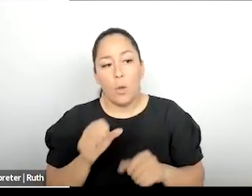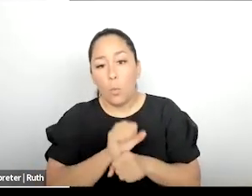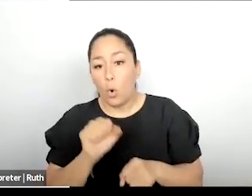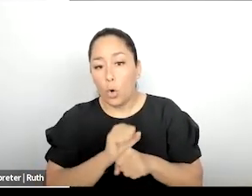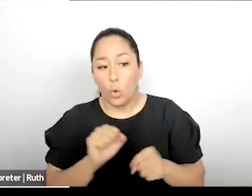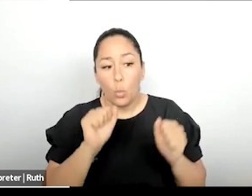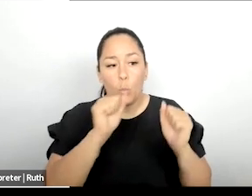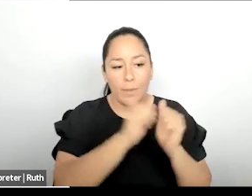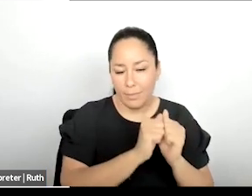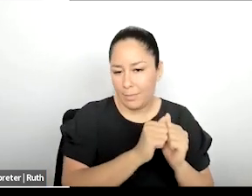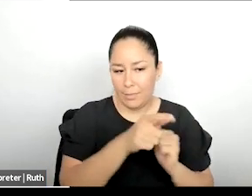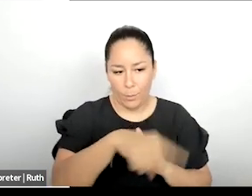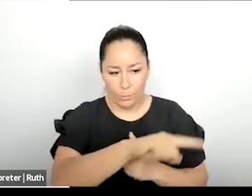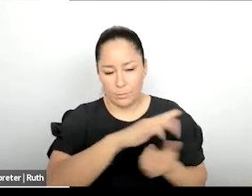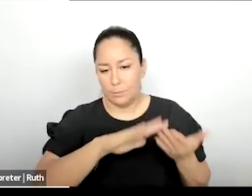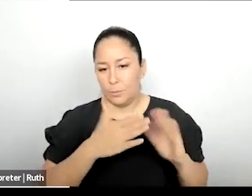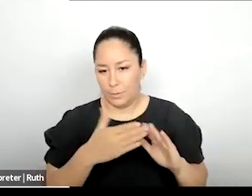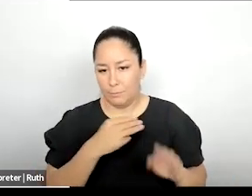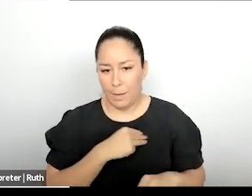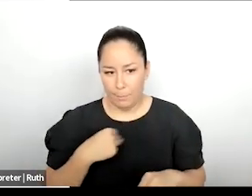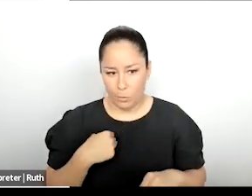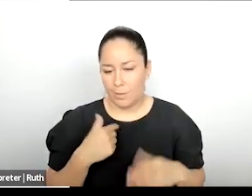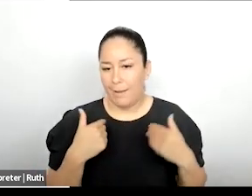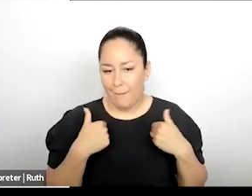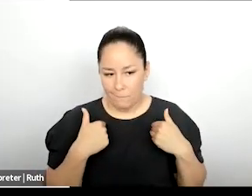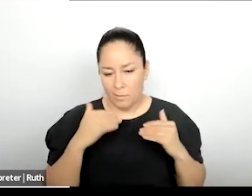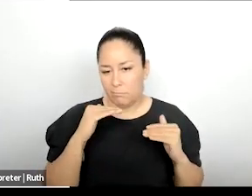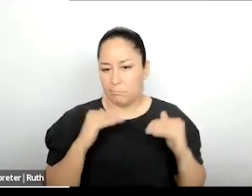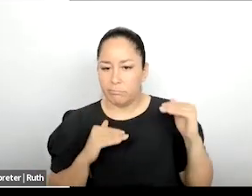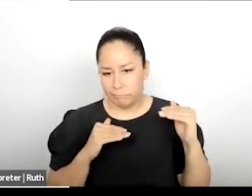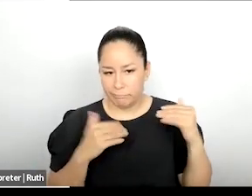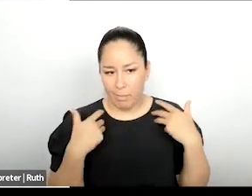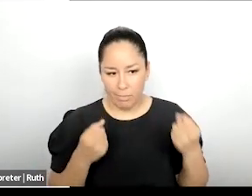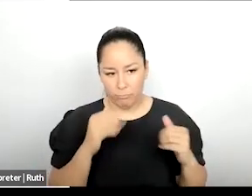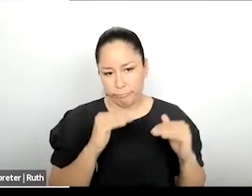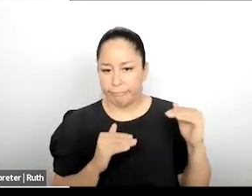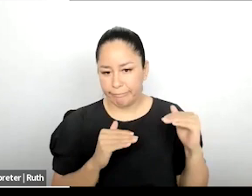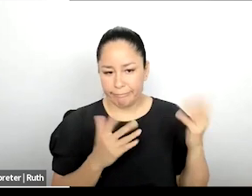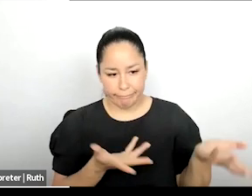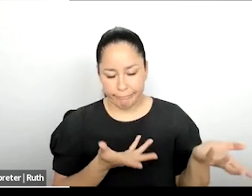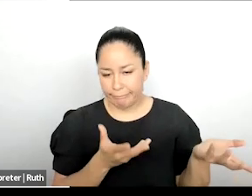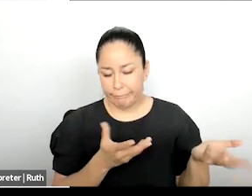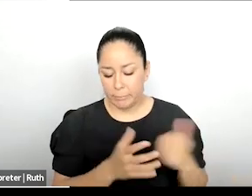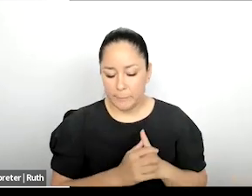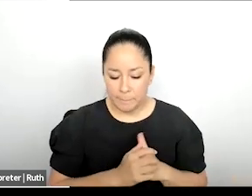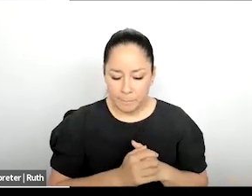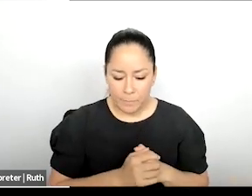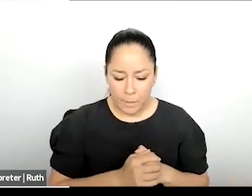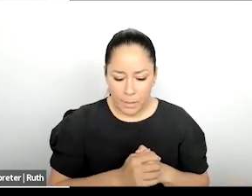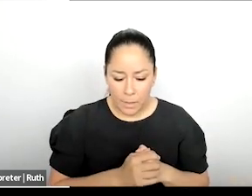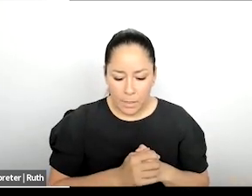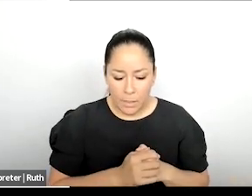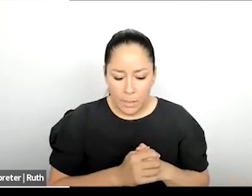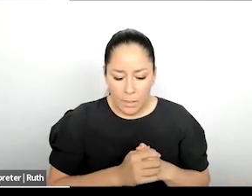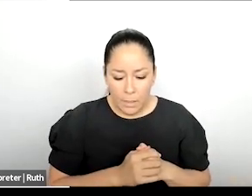who are experiencing the health inequity. I'll talk more about this in just a minute, but want to give you all an overview of what we mean